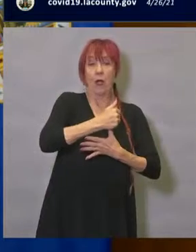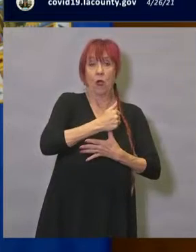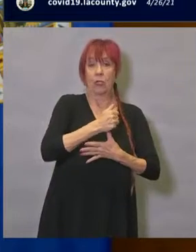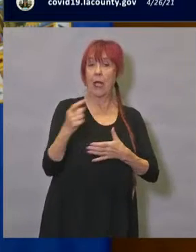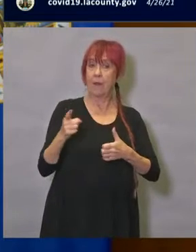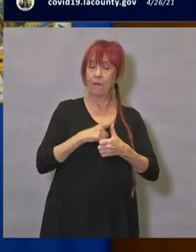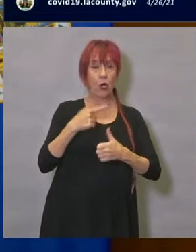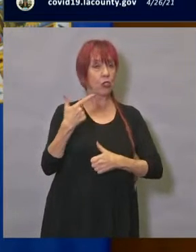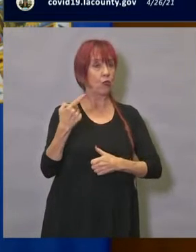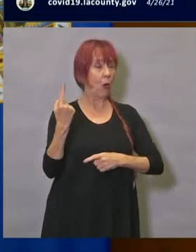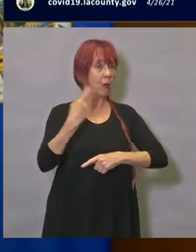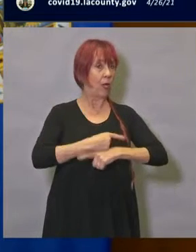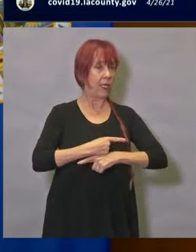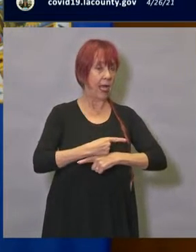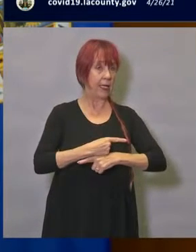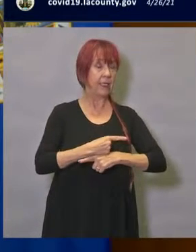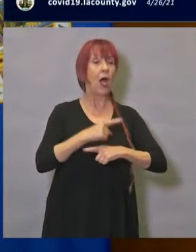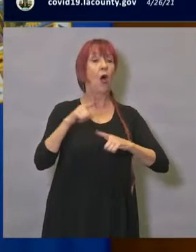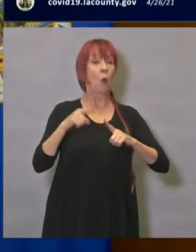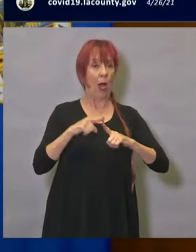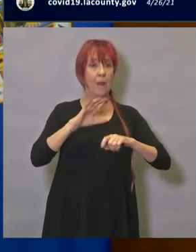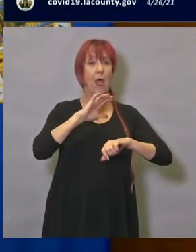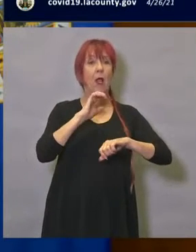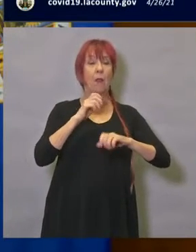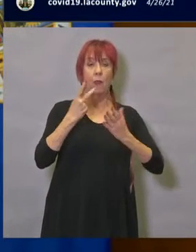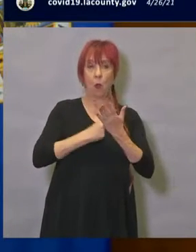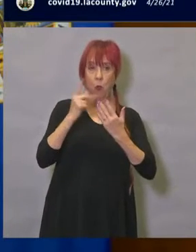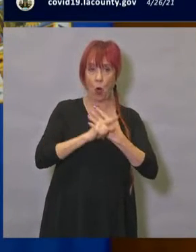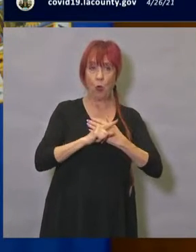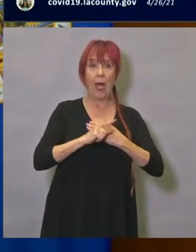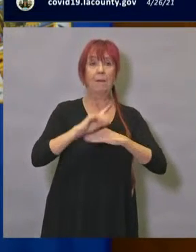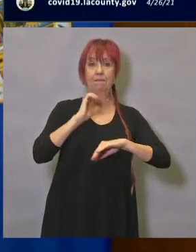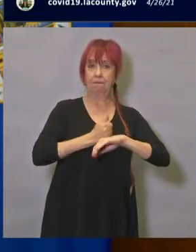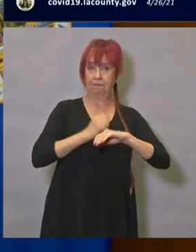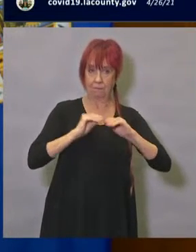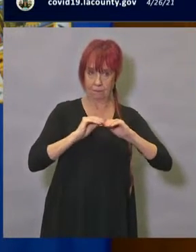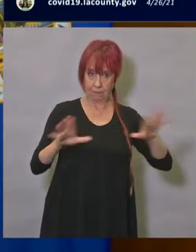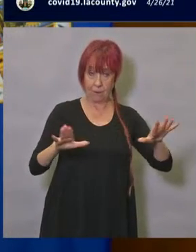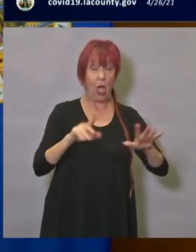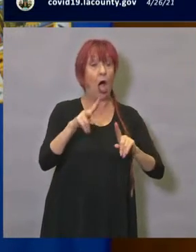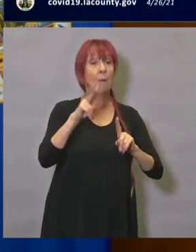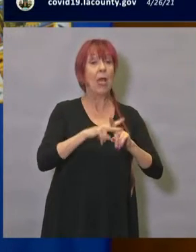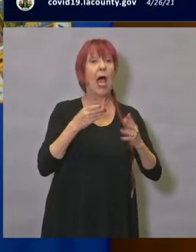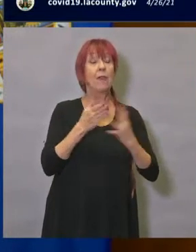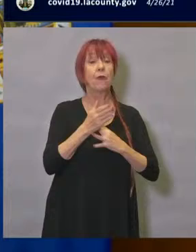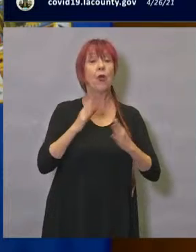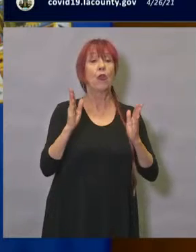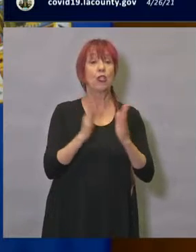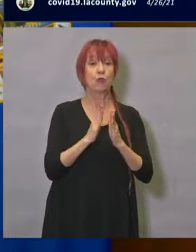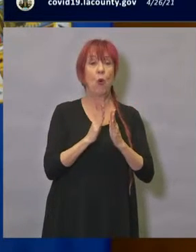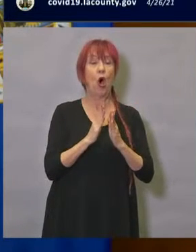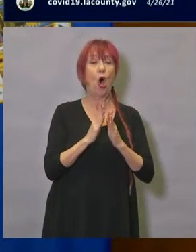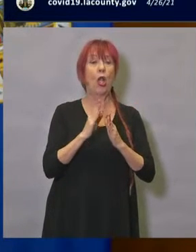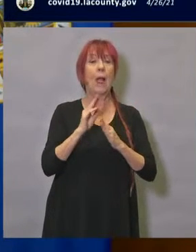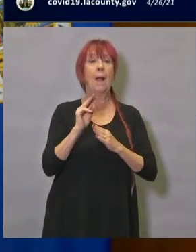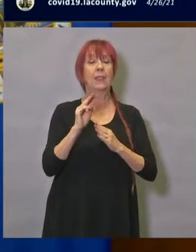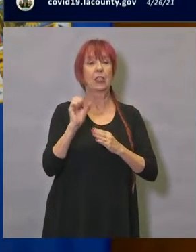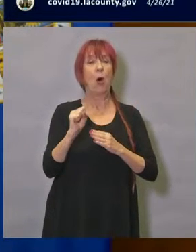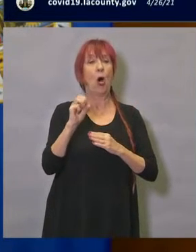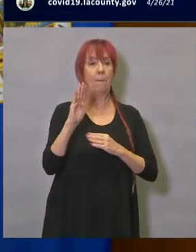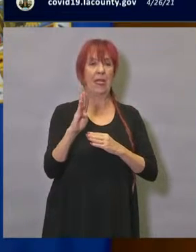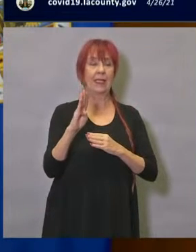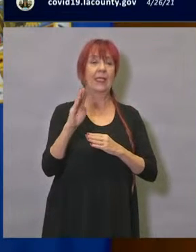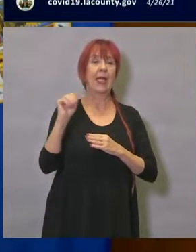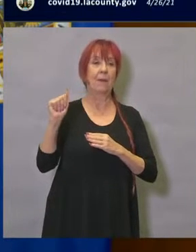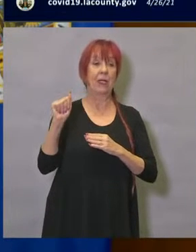21 days once the program is launched, and you can apply through the Small Business Administration via a forthcoming online